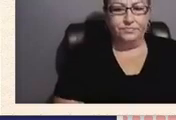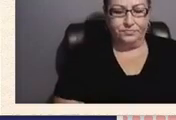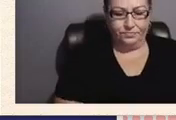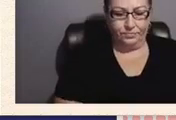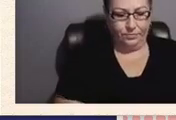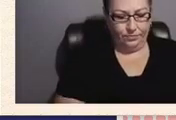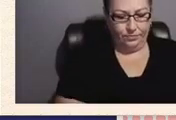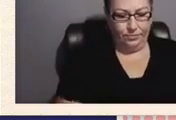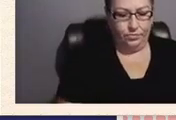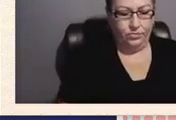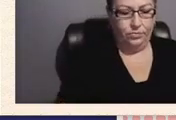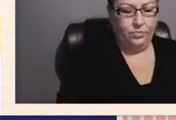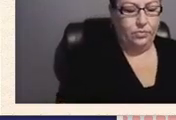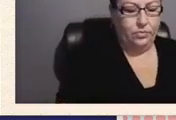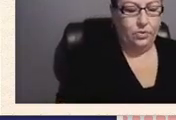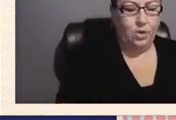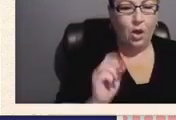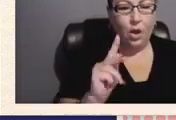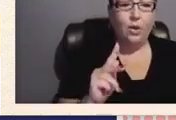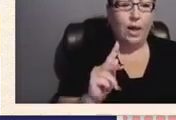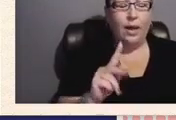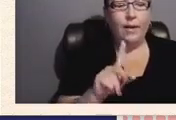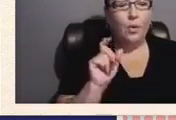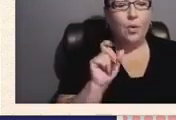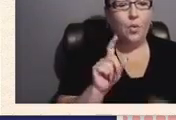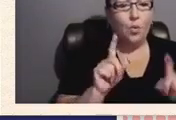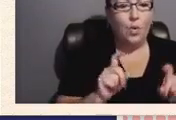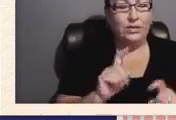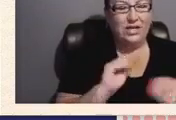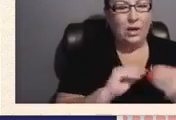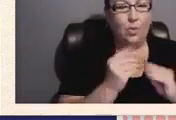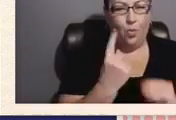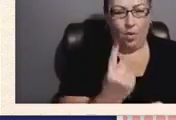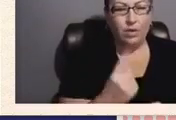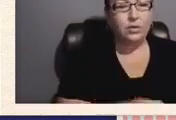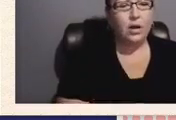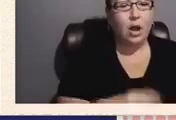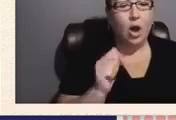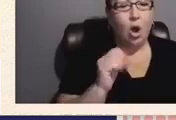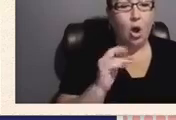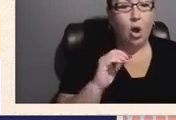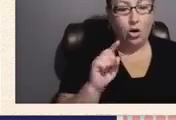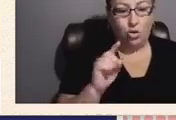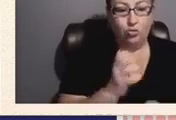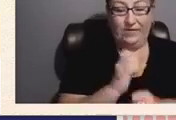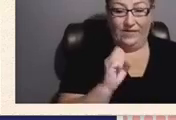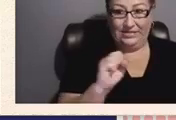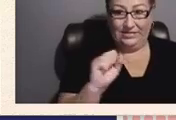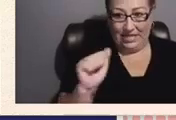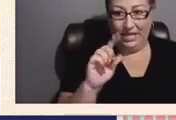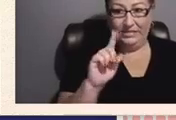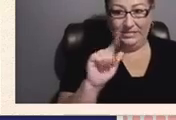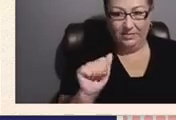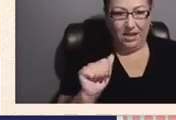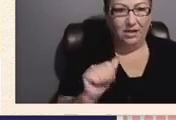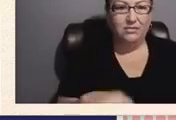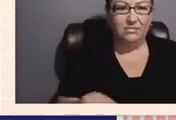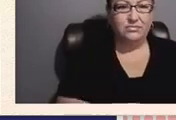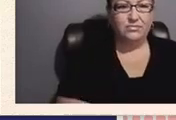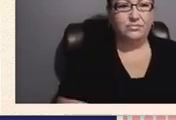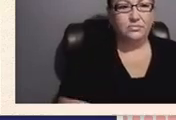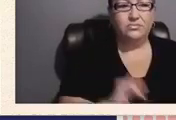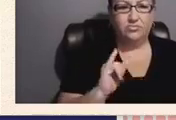Okay, pop quiz number 1. So Arnold is receiving SSA disability benefits or DIB regular